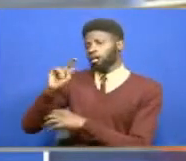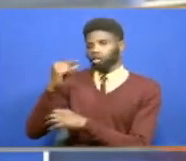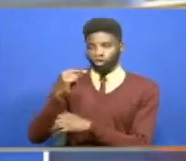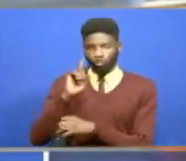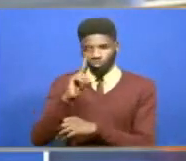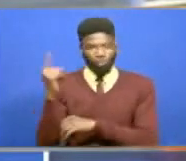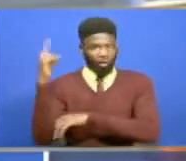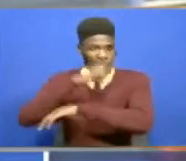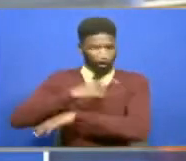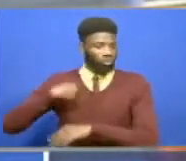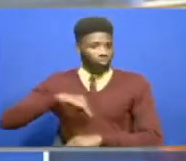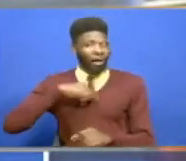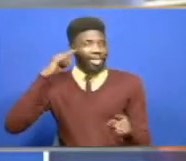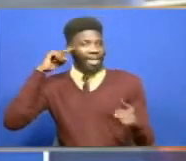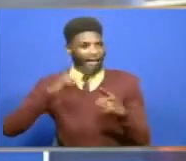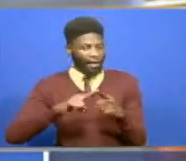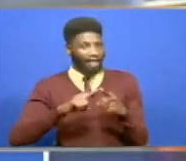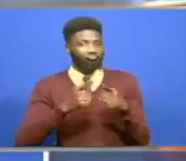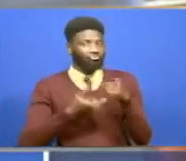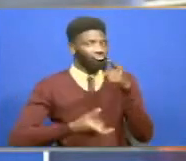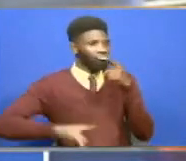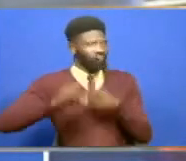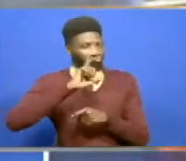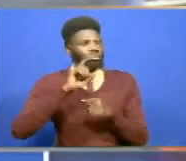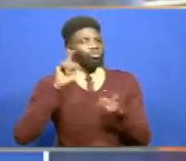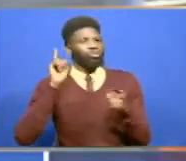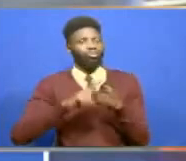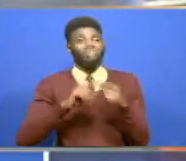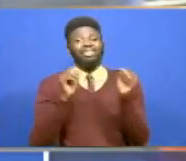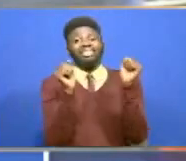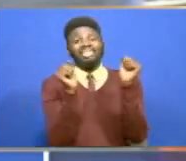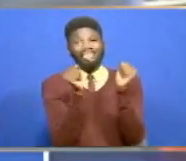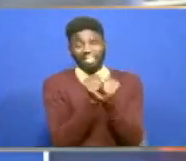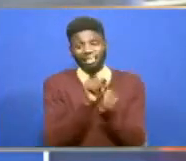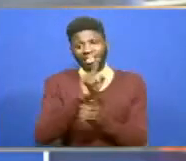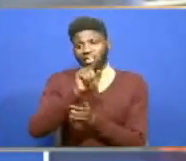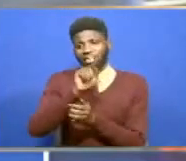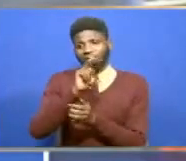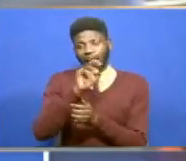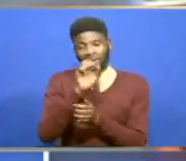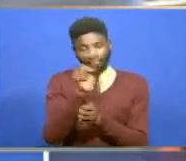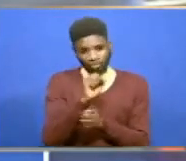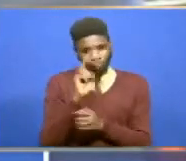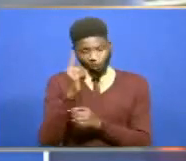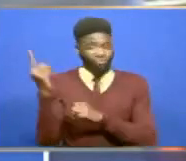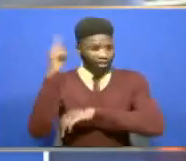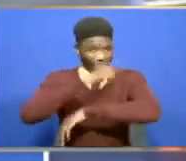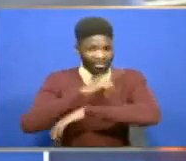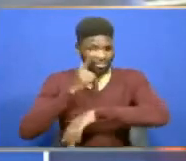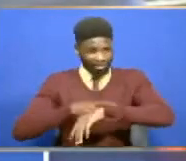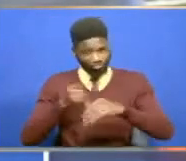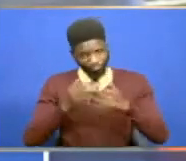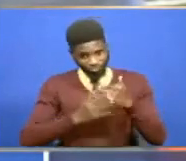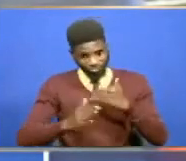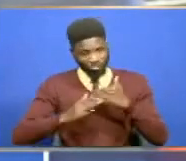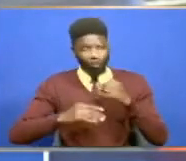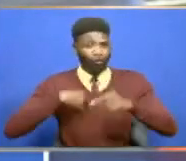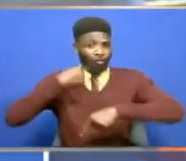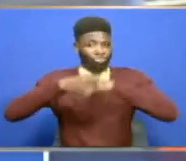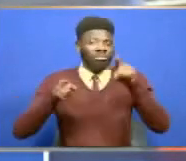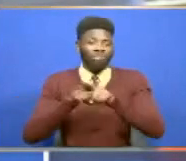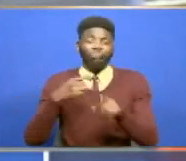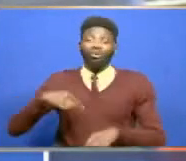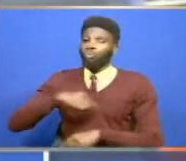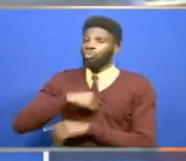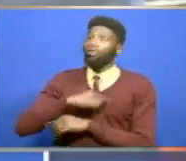We intend to raise it to about 10 tons per day as we move on. And we also